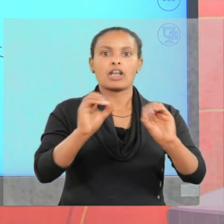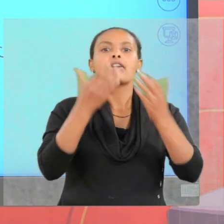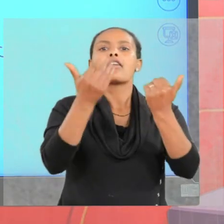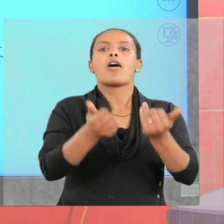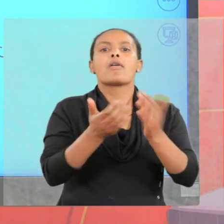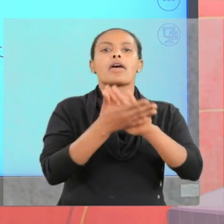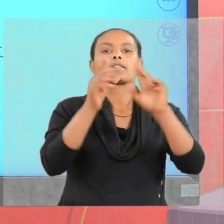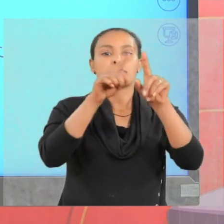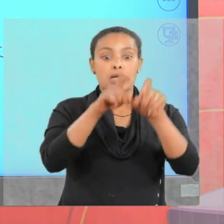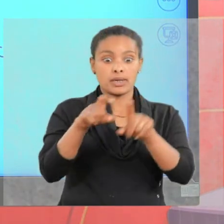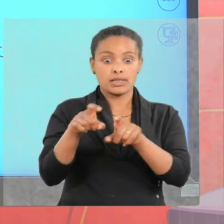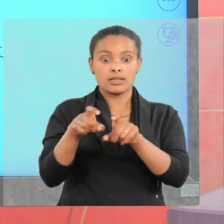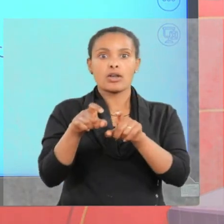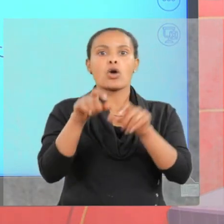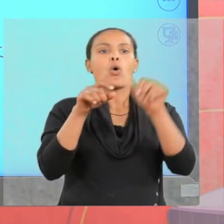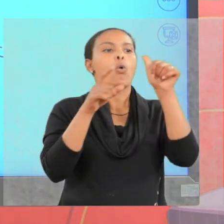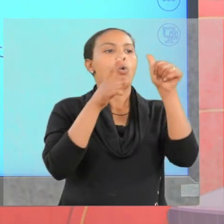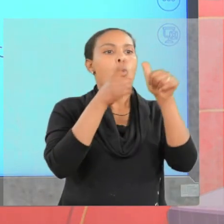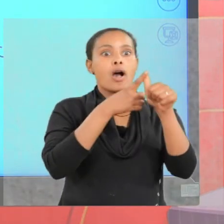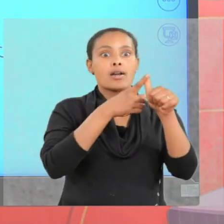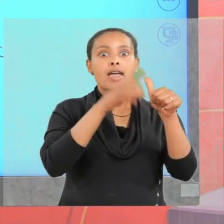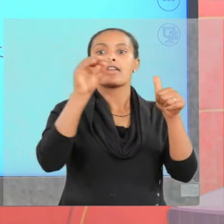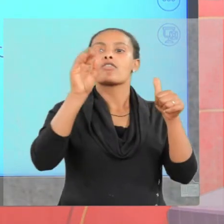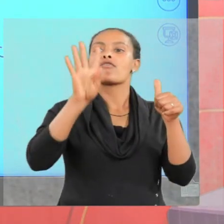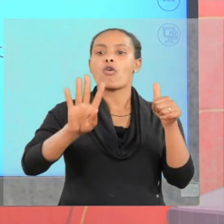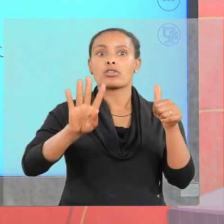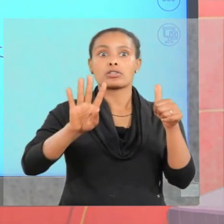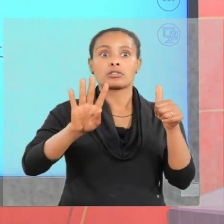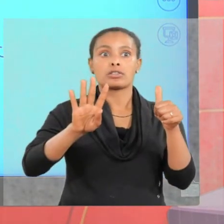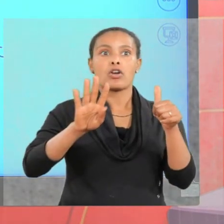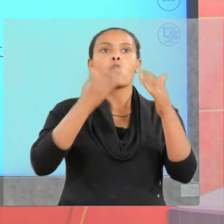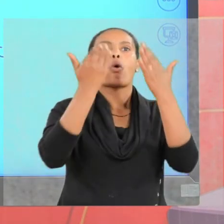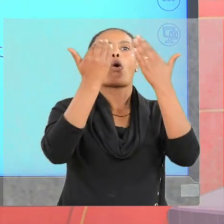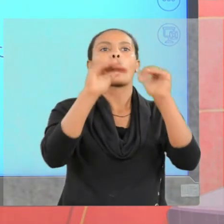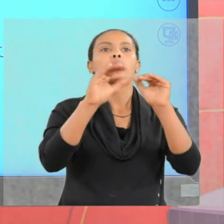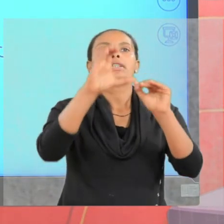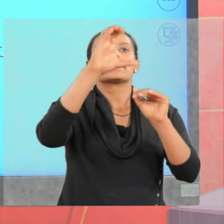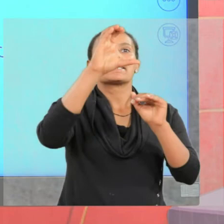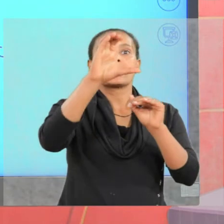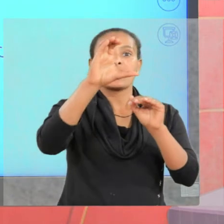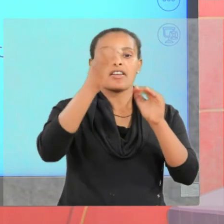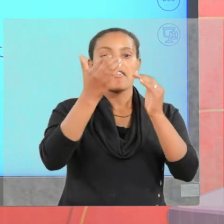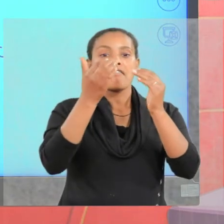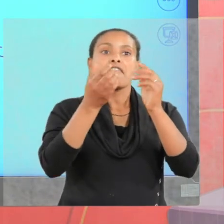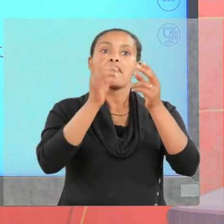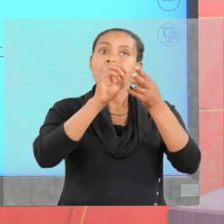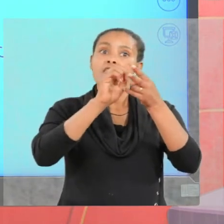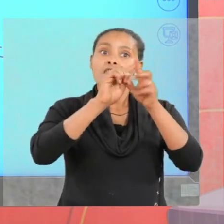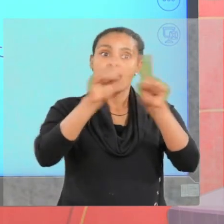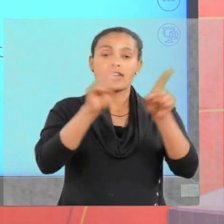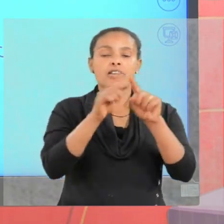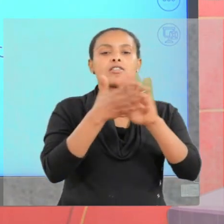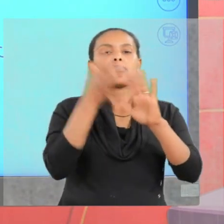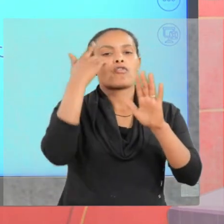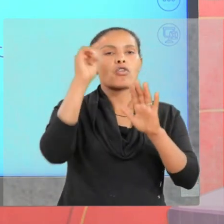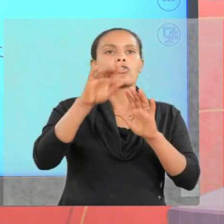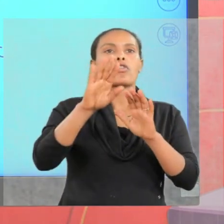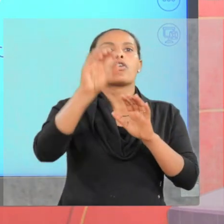Now, experiment 1 and 4. Concentration of C vary, you see, 4 over 8